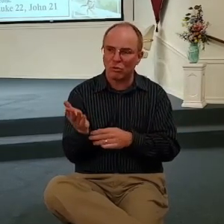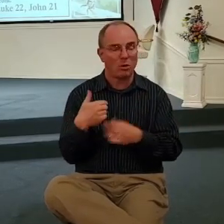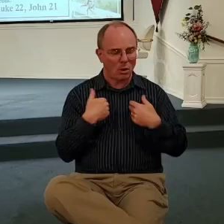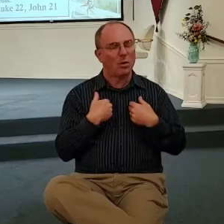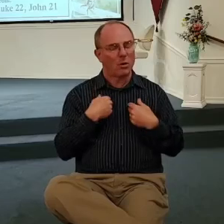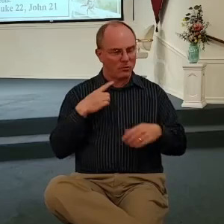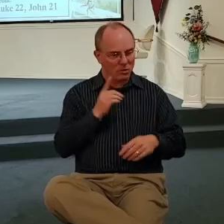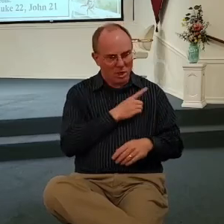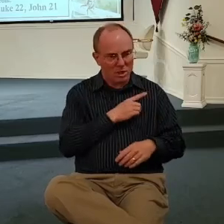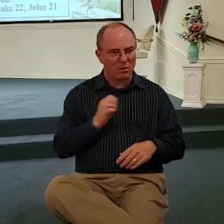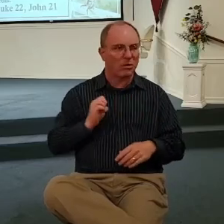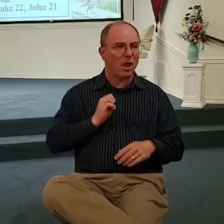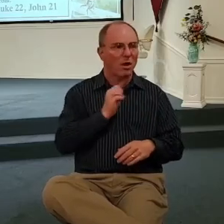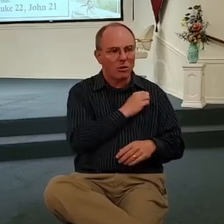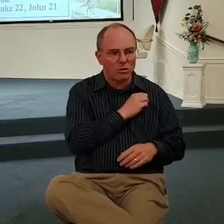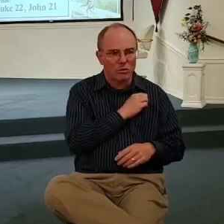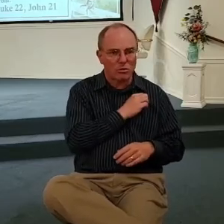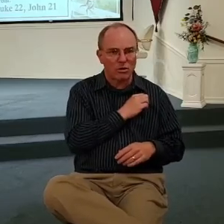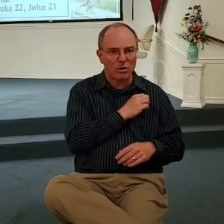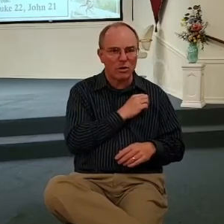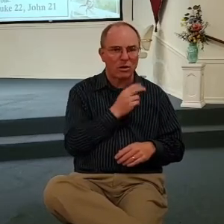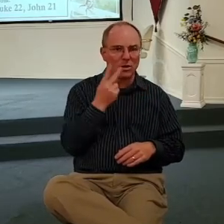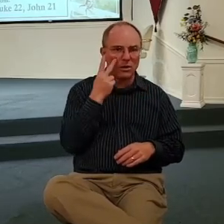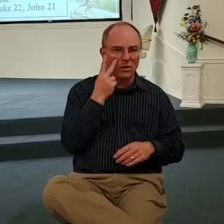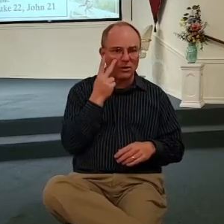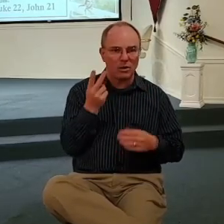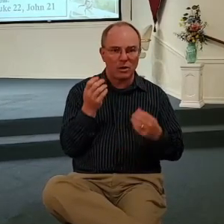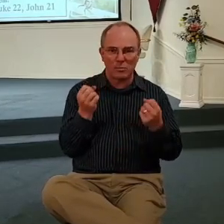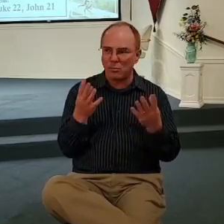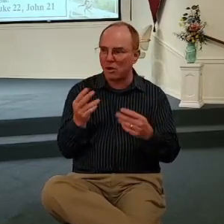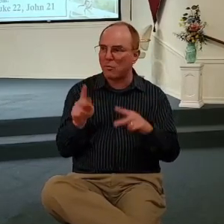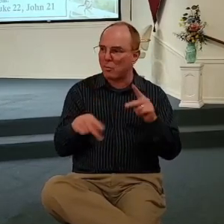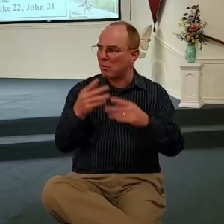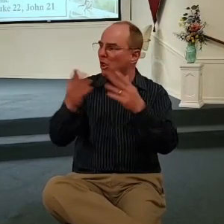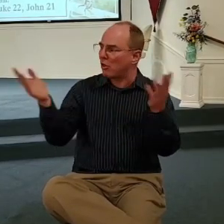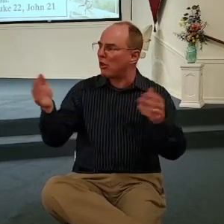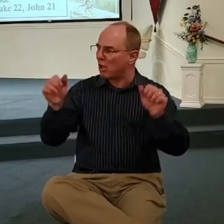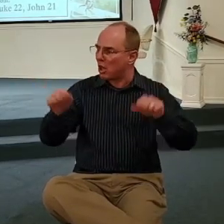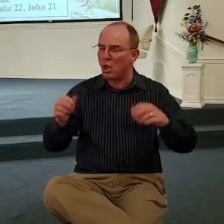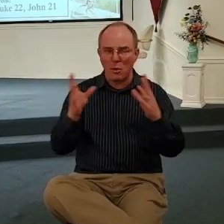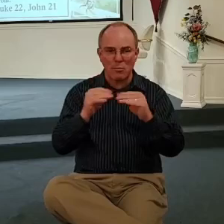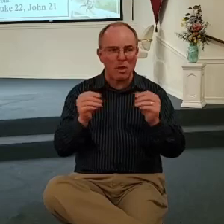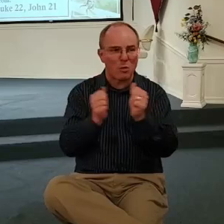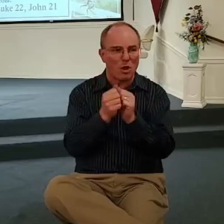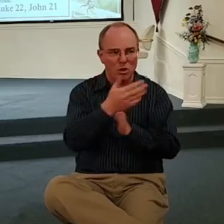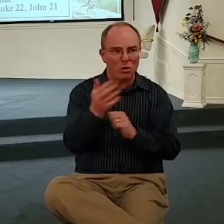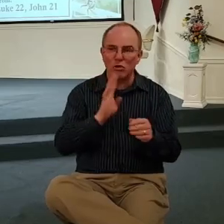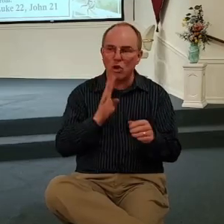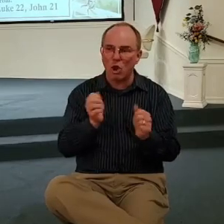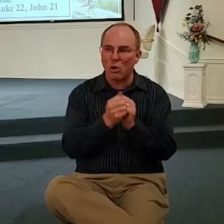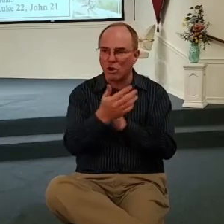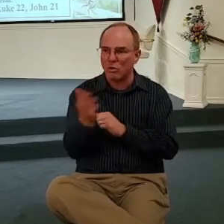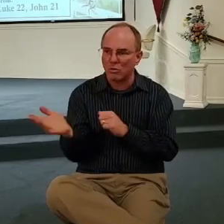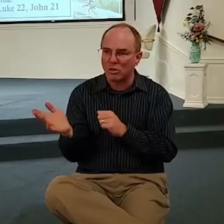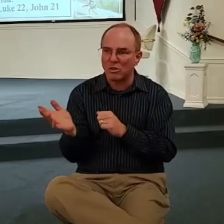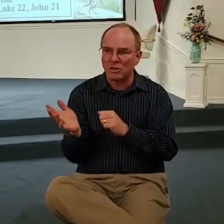and elders. I see a lot of fit people out there who are willing to meet with you and talk with you.